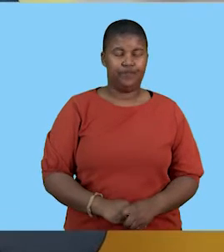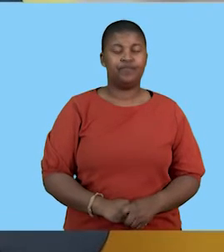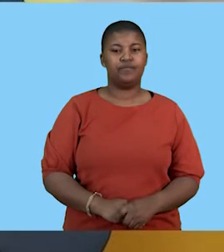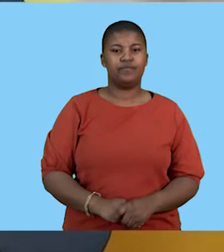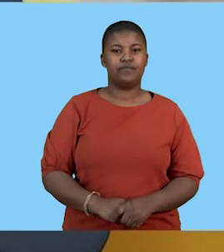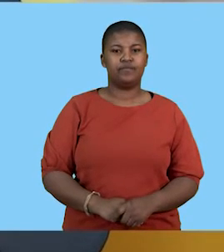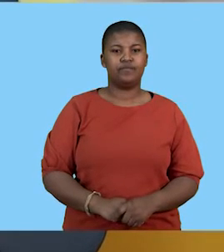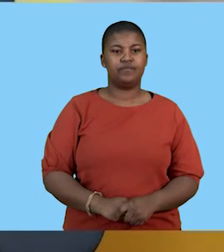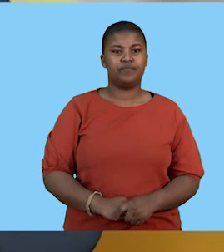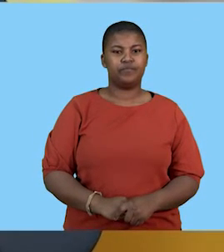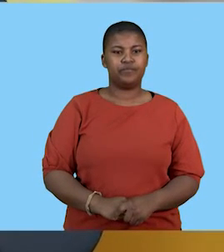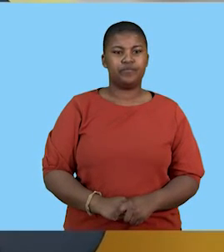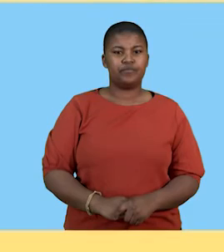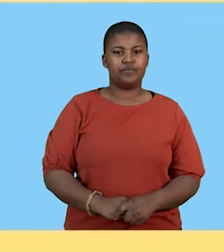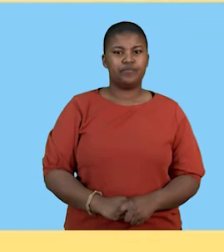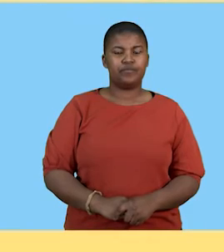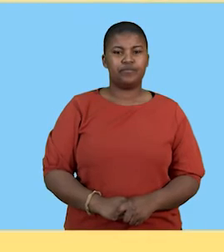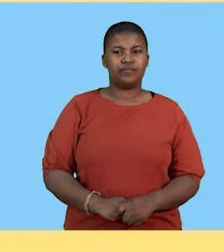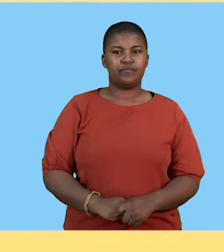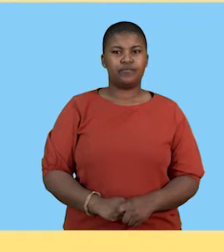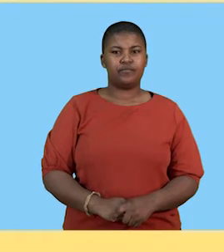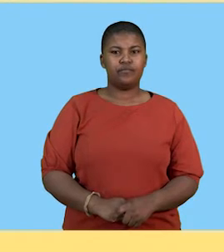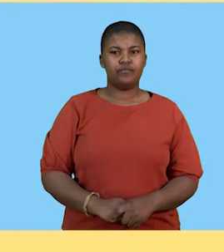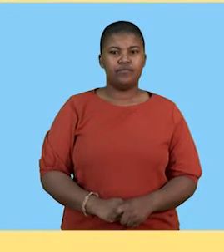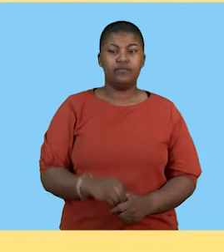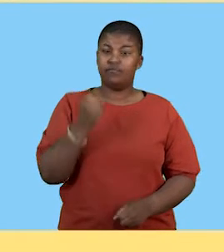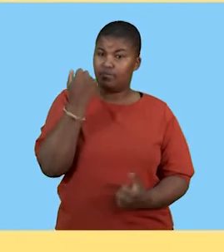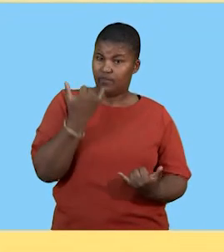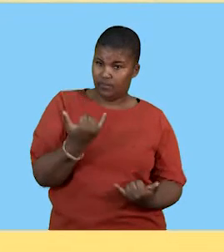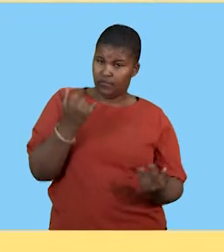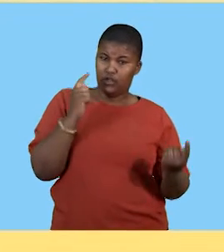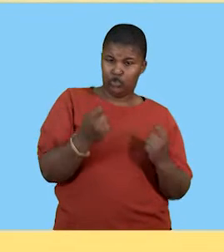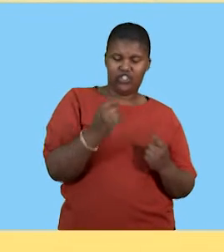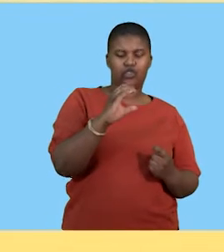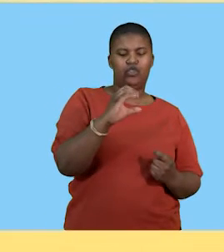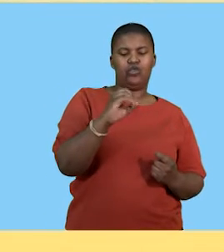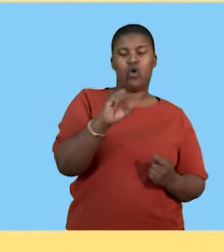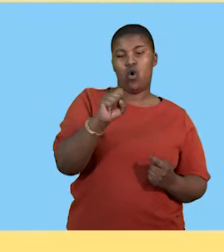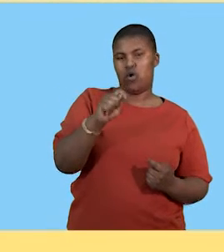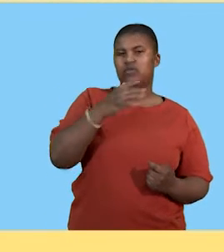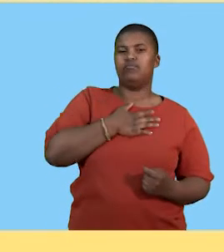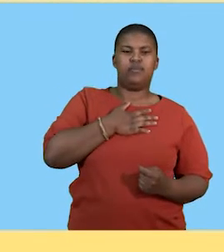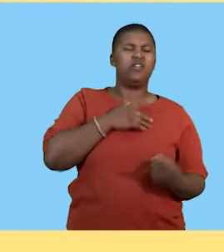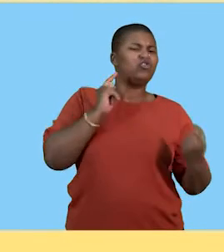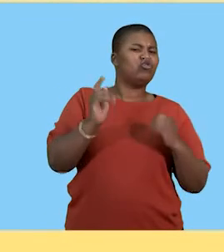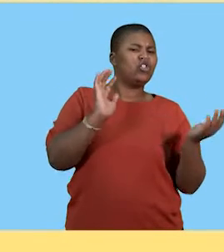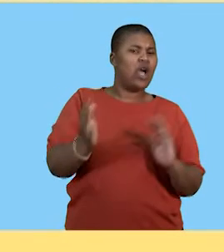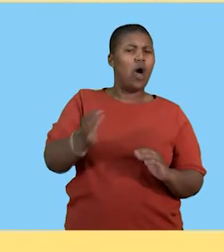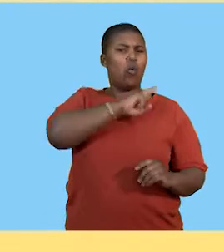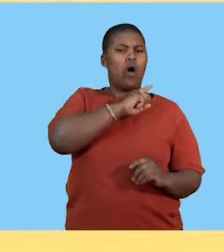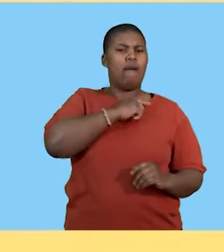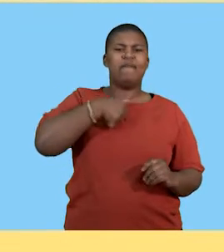Okay, let's go further down then. My cost then changes. How does my cost change? Because I